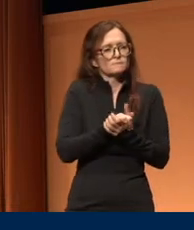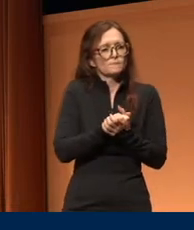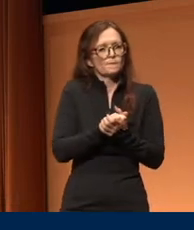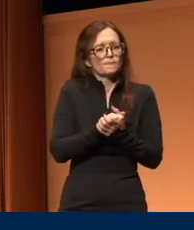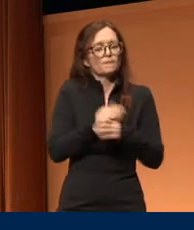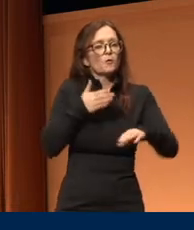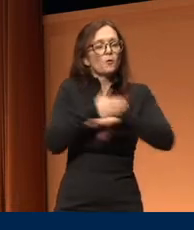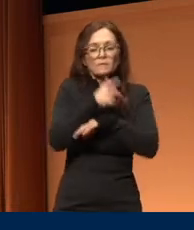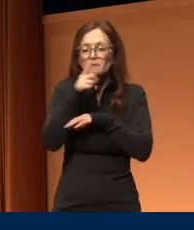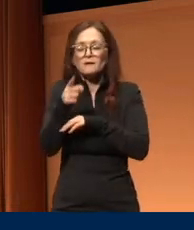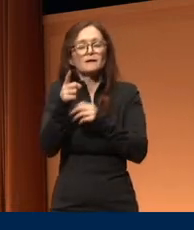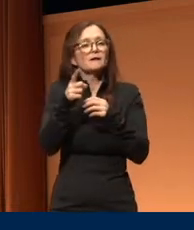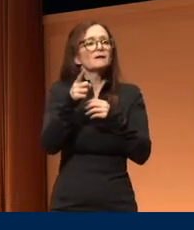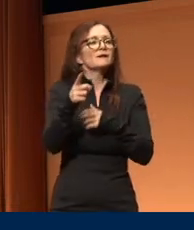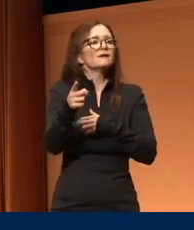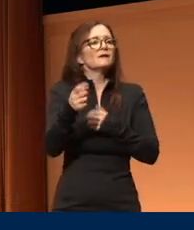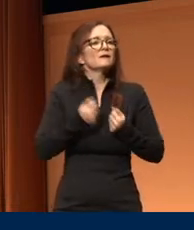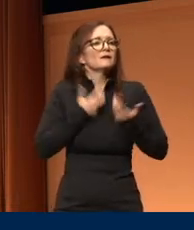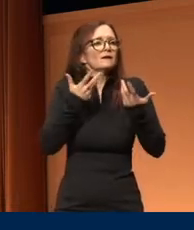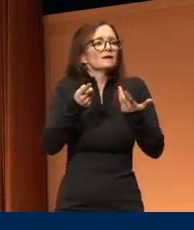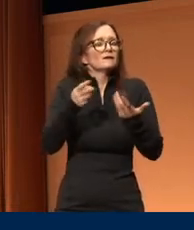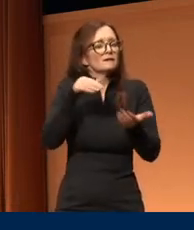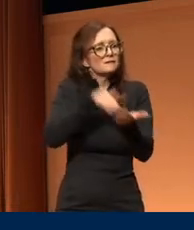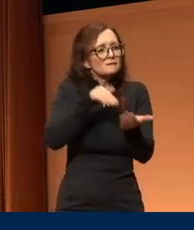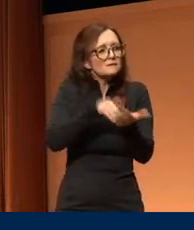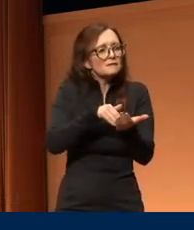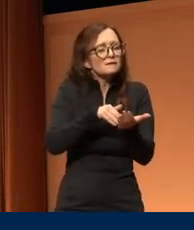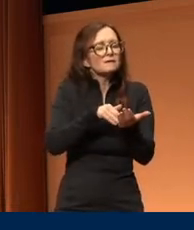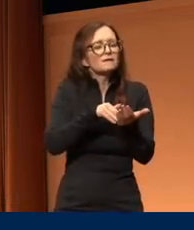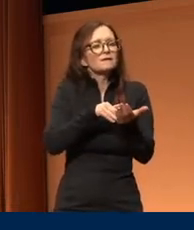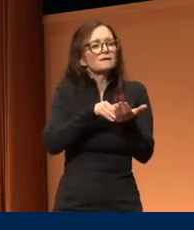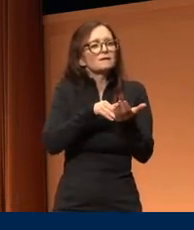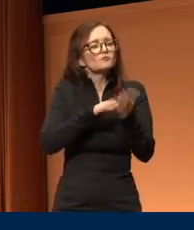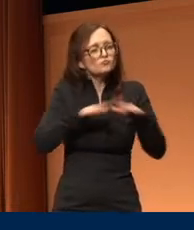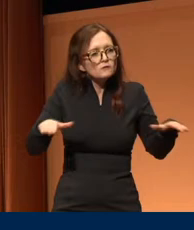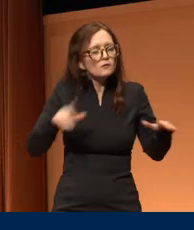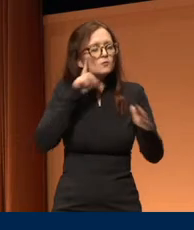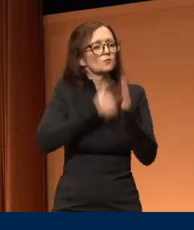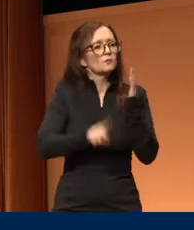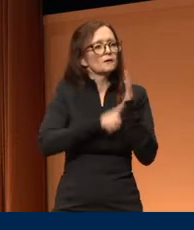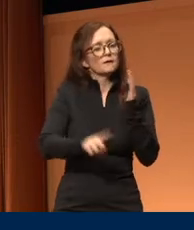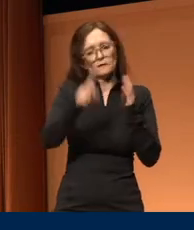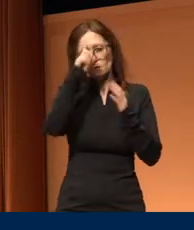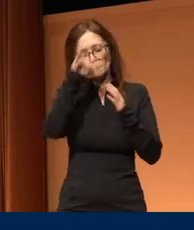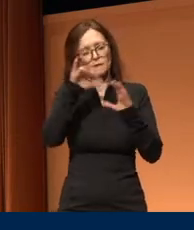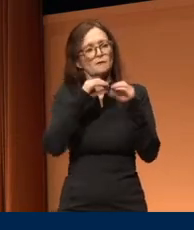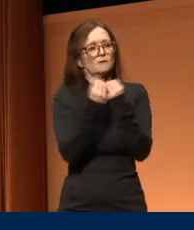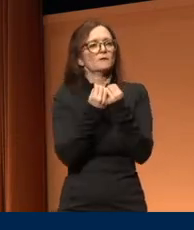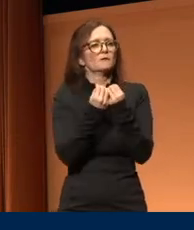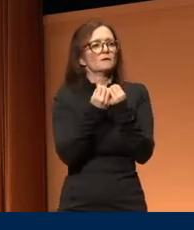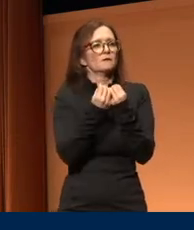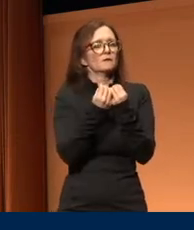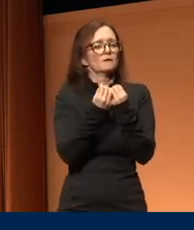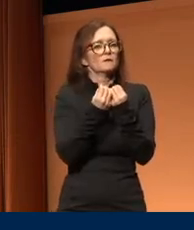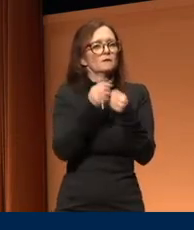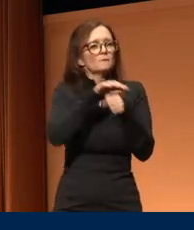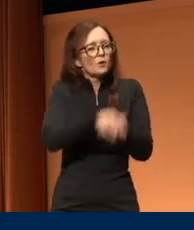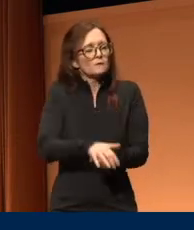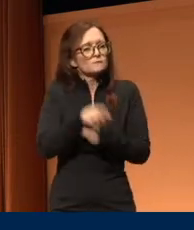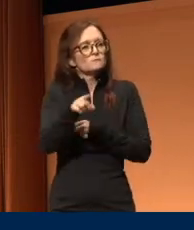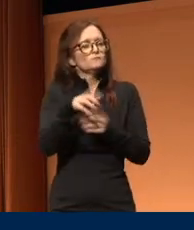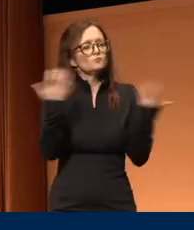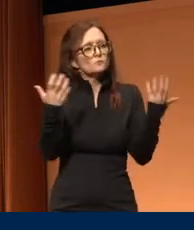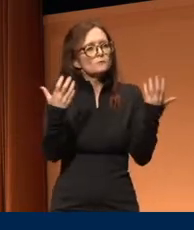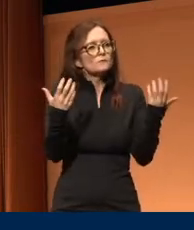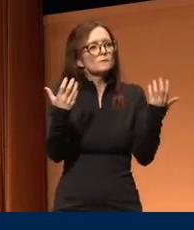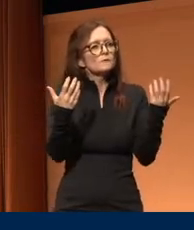Over lunch, he revealed that he was a doctor, a pediatric surgeon, in fact, and that he thought the organizers were pressuring the participants too much